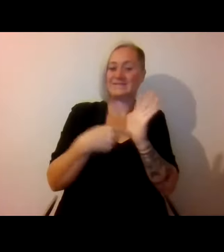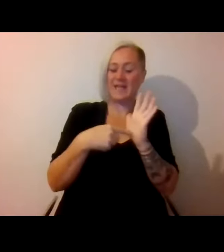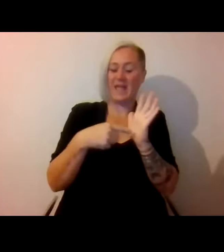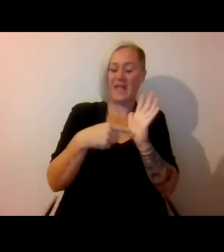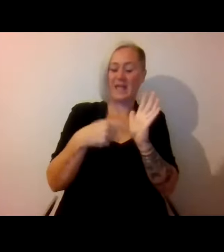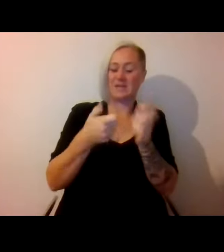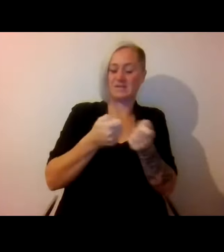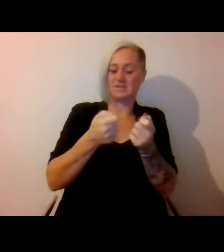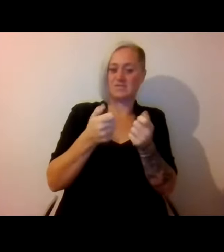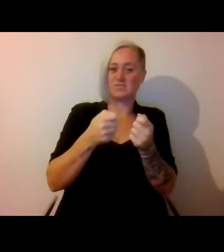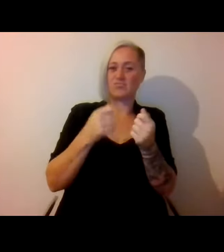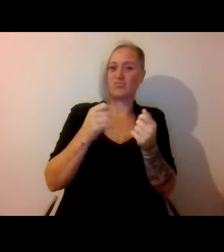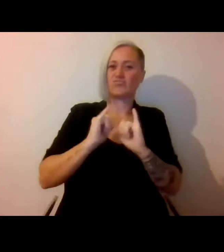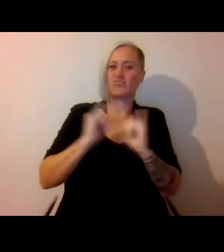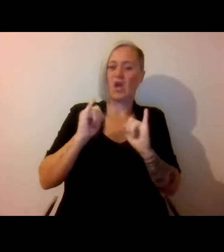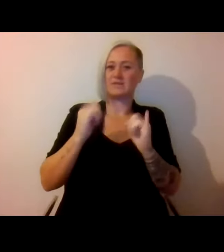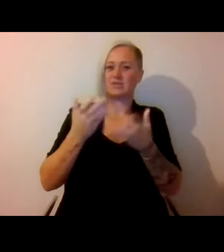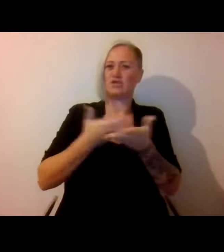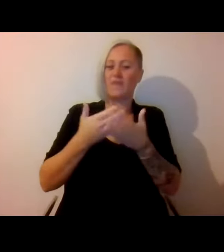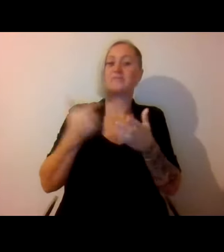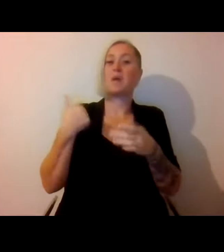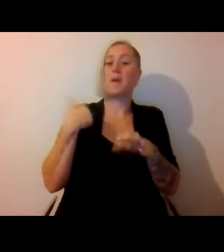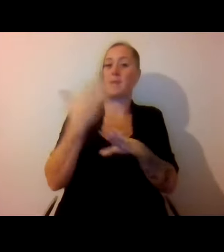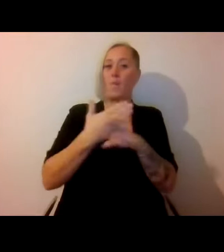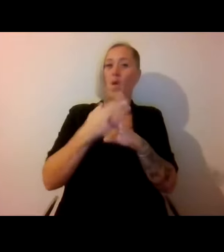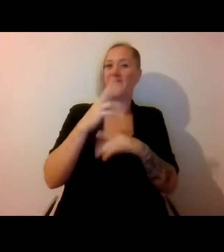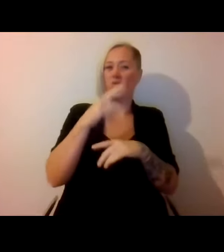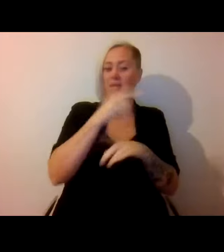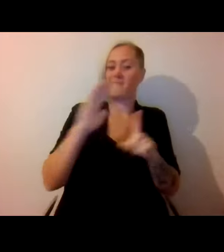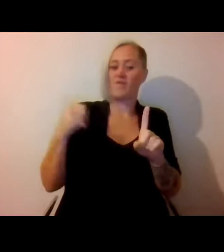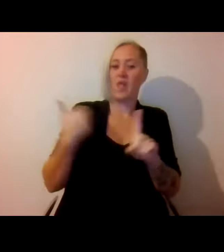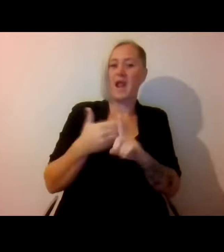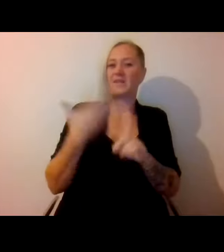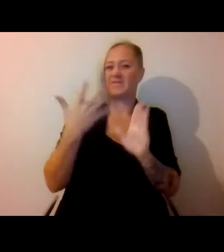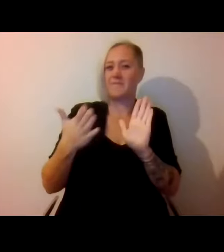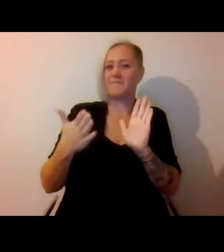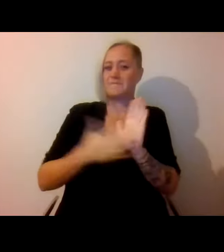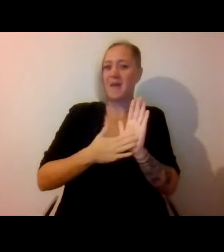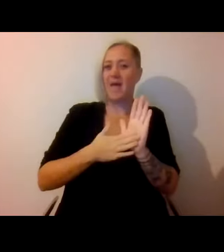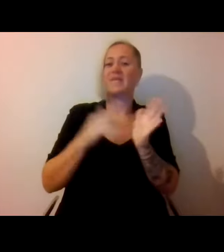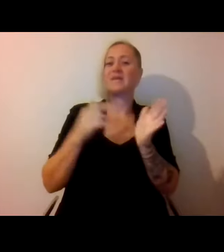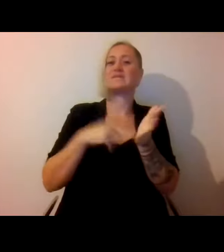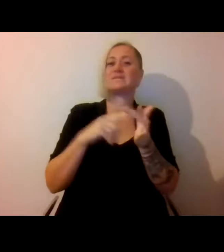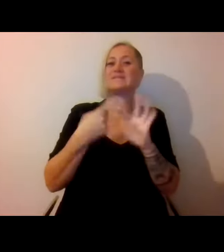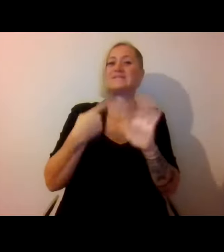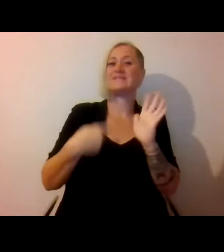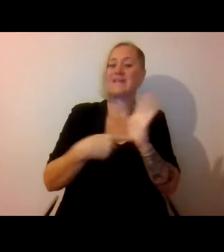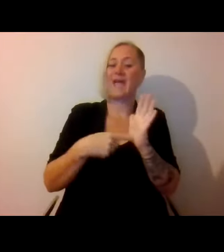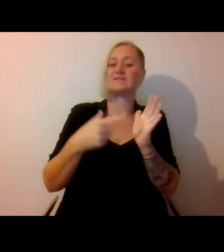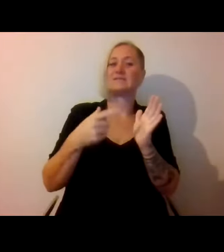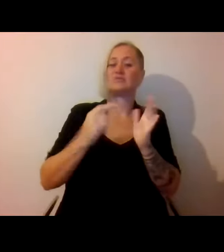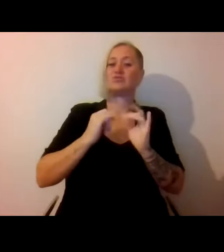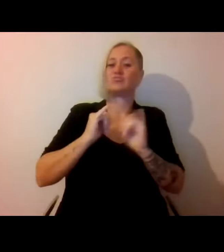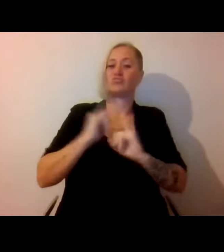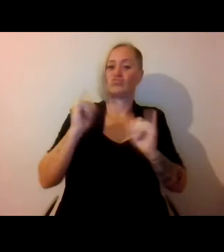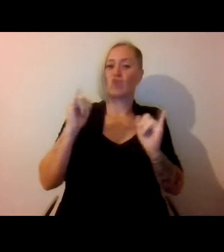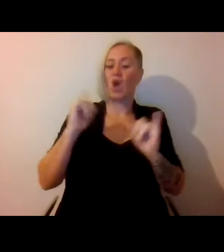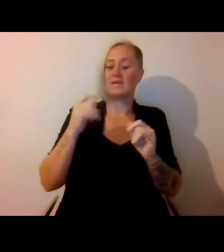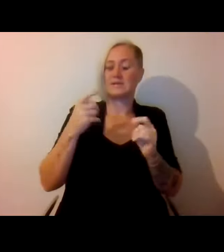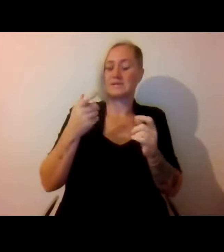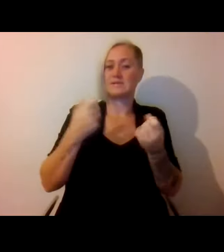service. I've been working for them for the last 5 months as their text crisis supporter. So that's one way they can